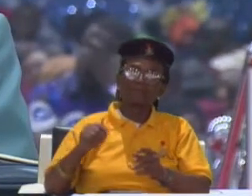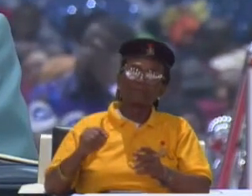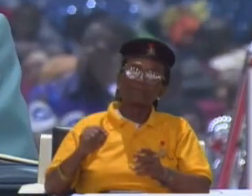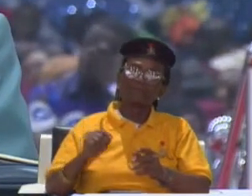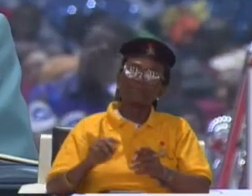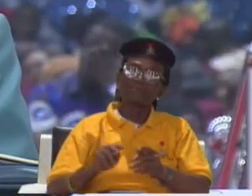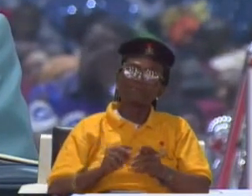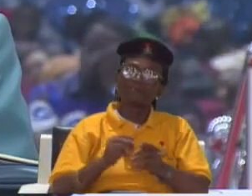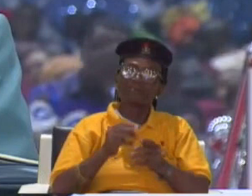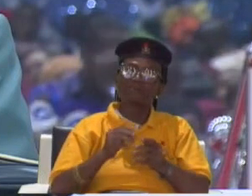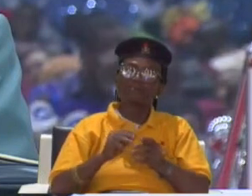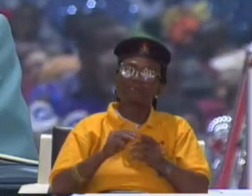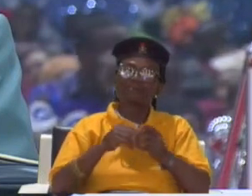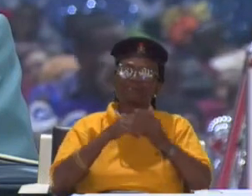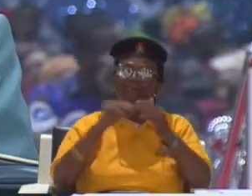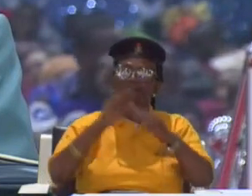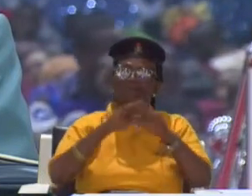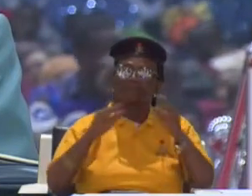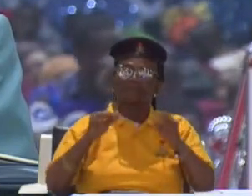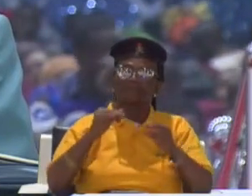These